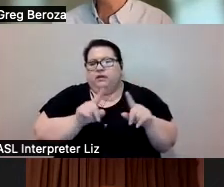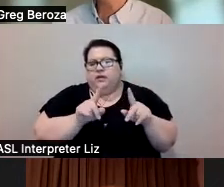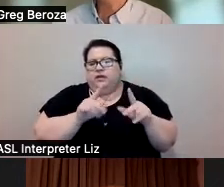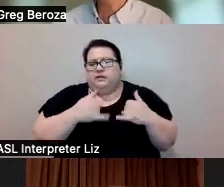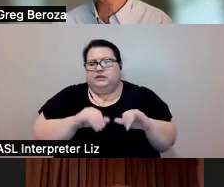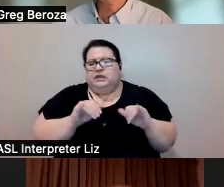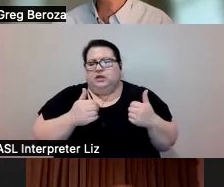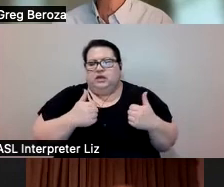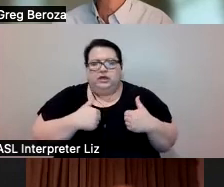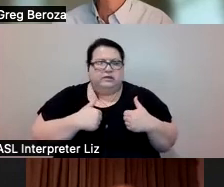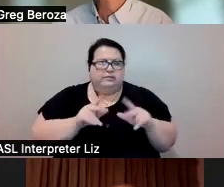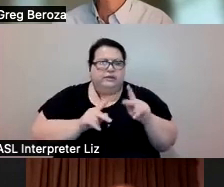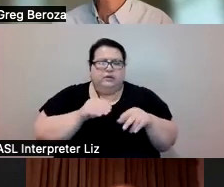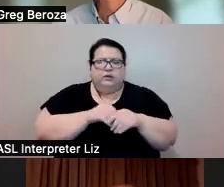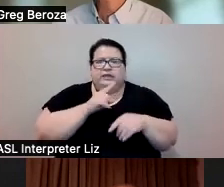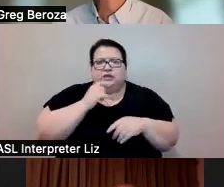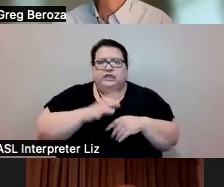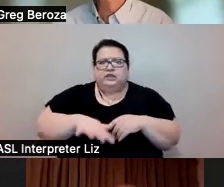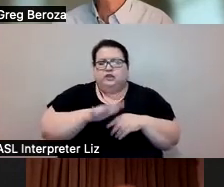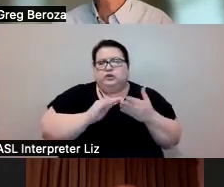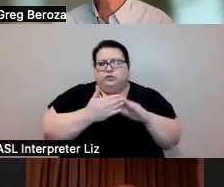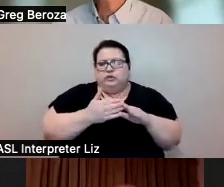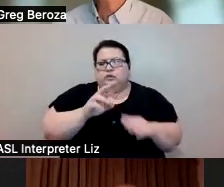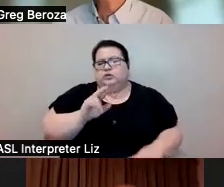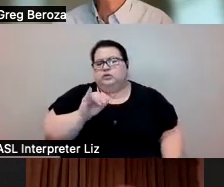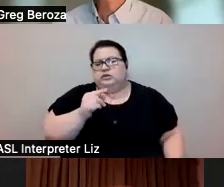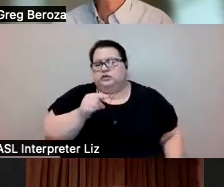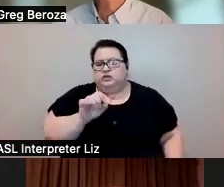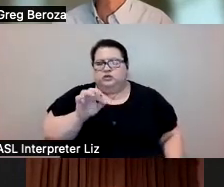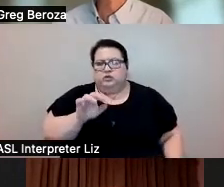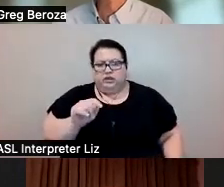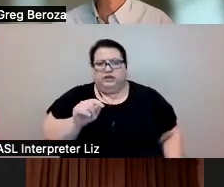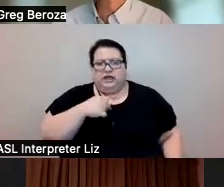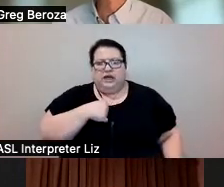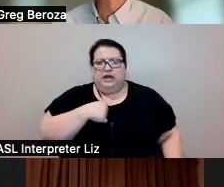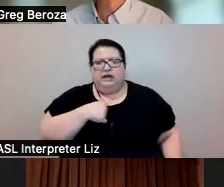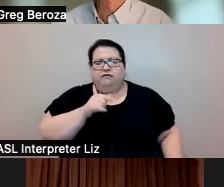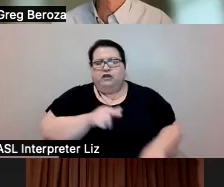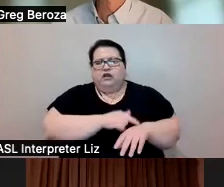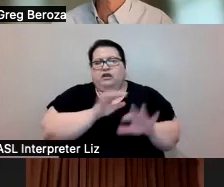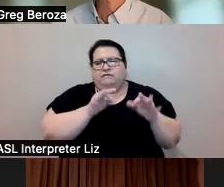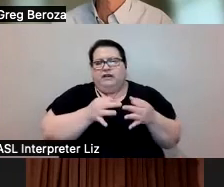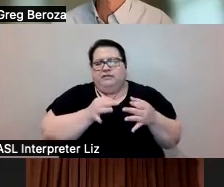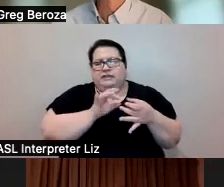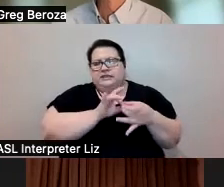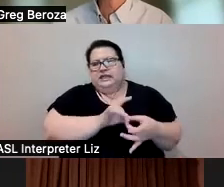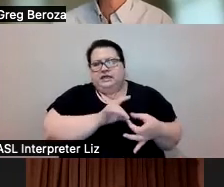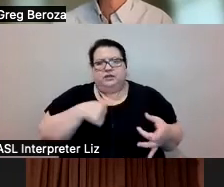still people in the desert communities, people in Ridgecrest, where I have long family ties, and we